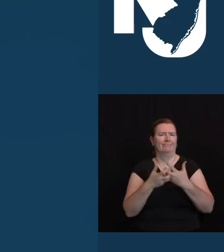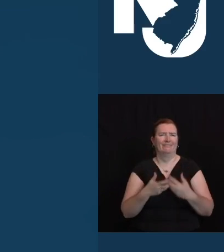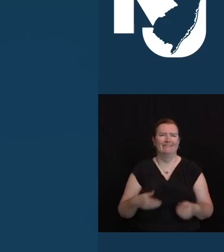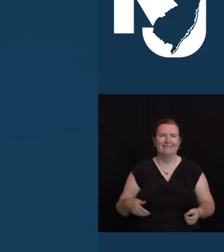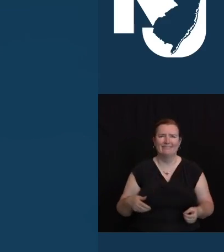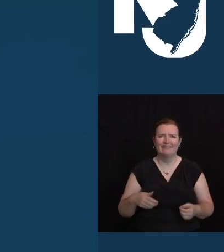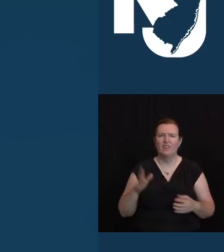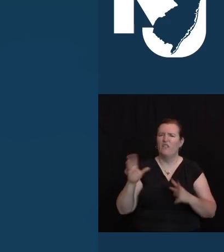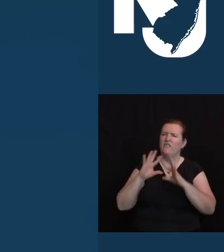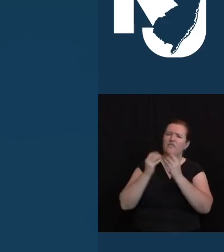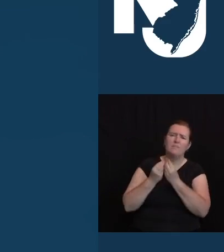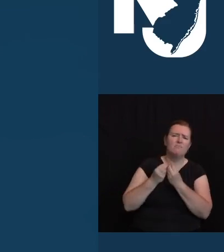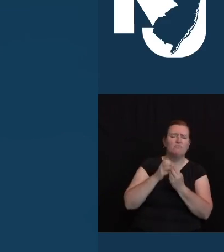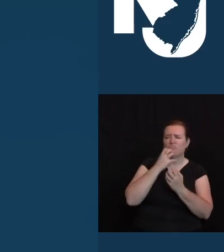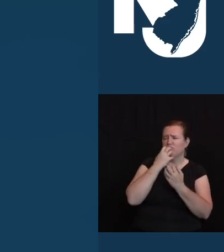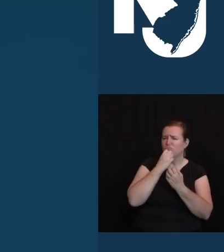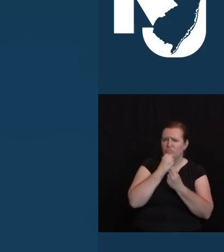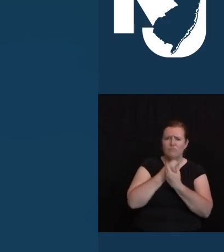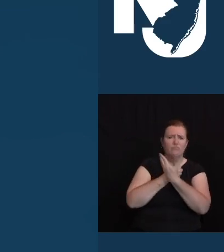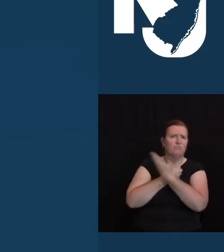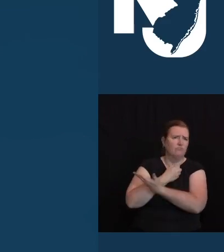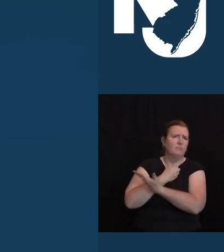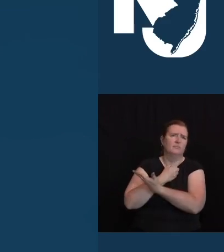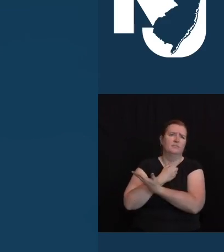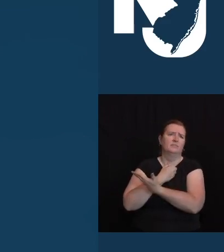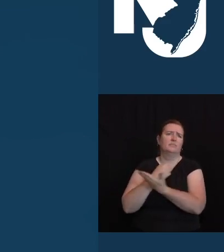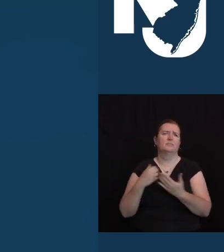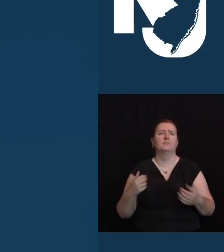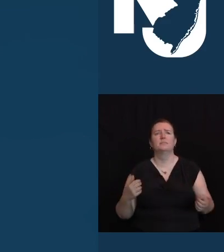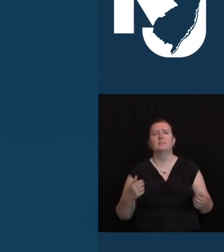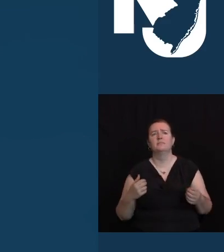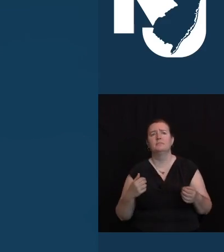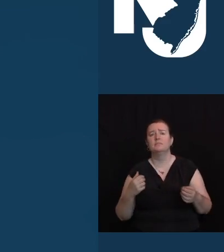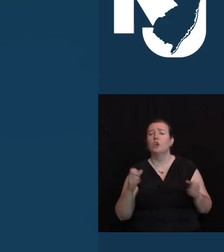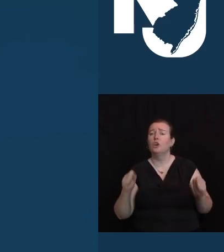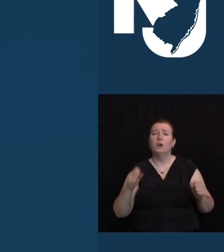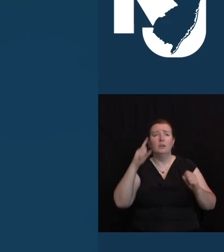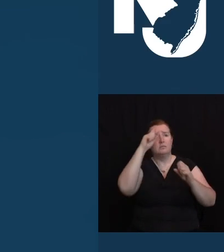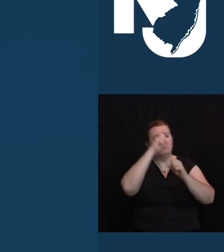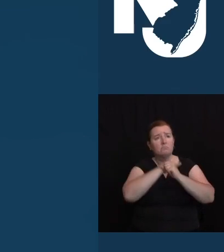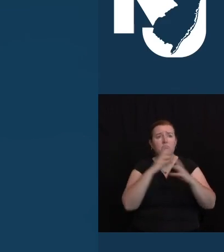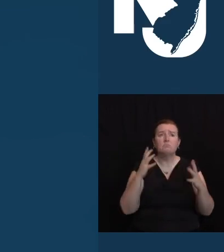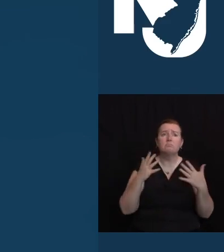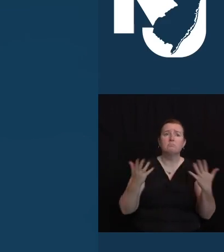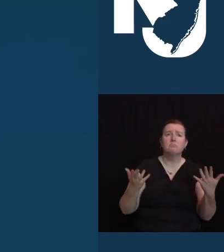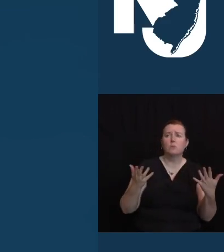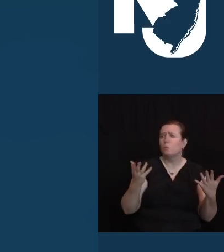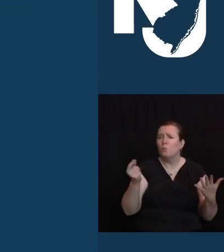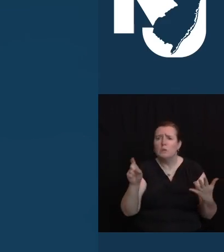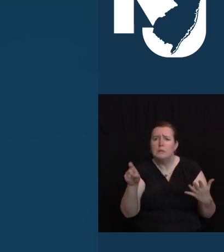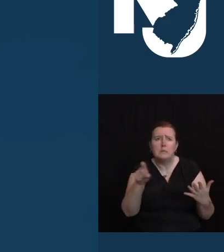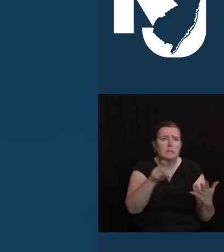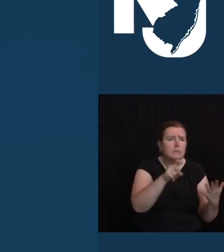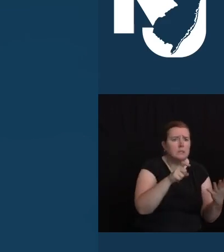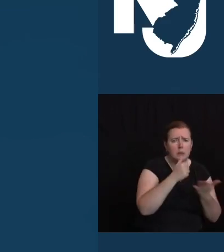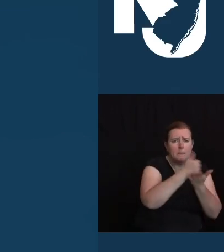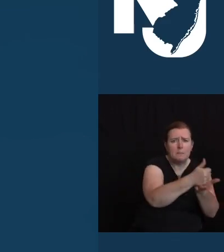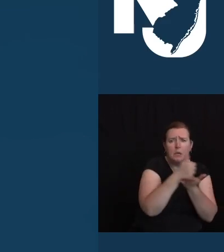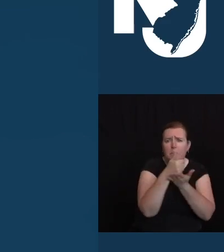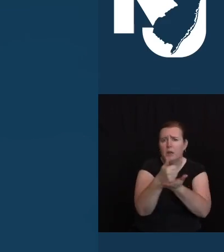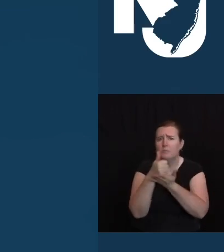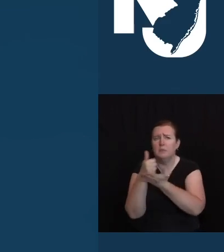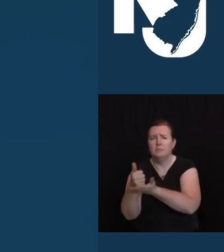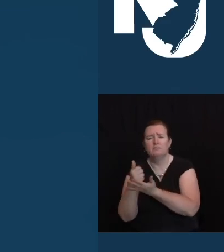ability to see beyond the circumstance to those in need. Her love and affection for her family knew no bounds. She was